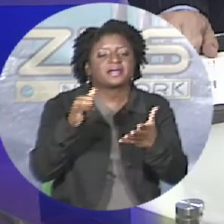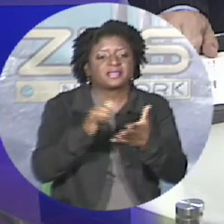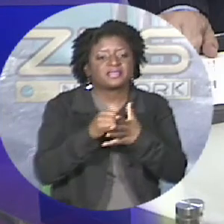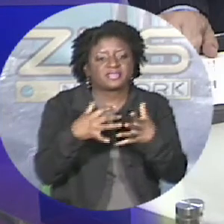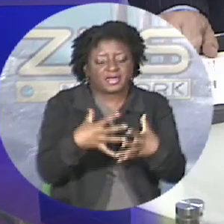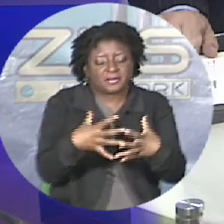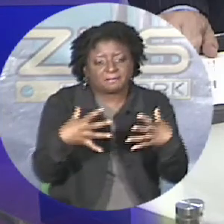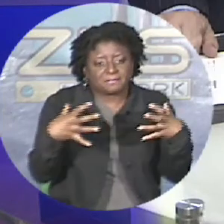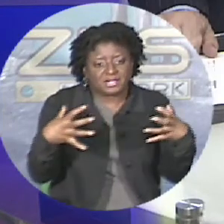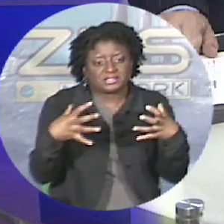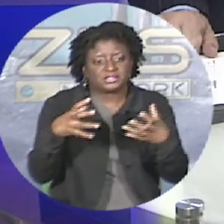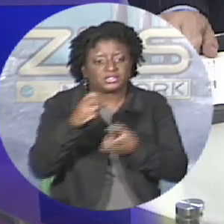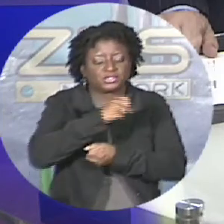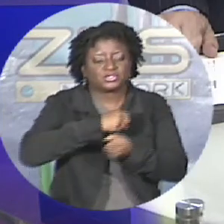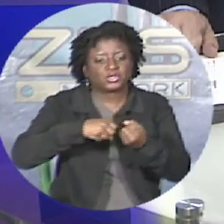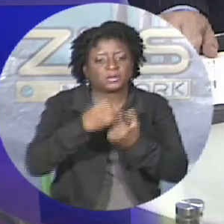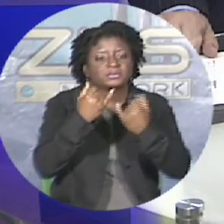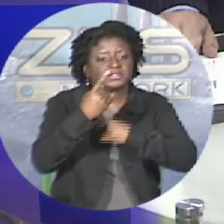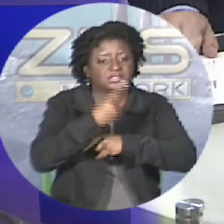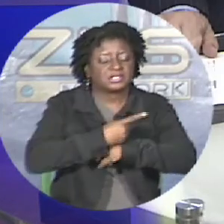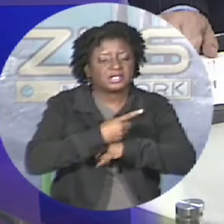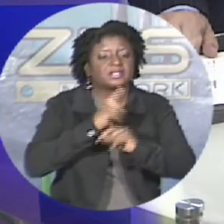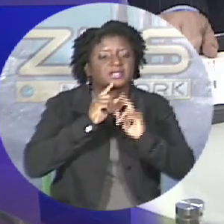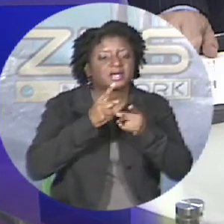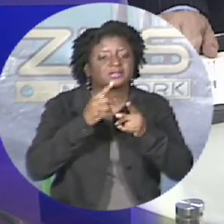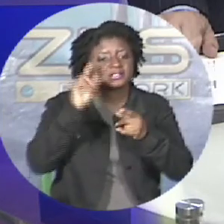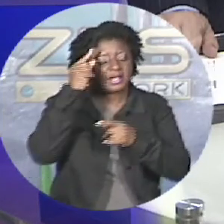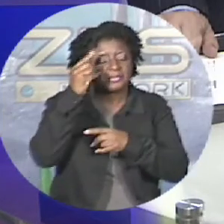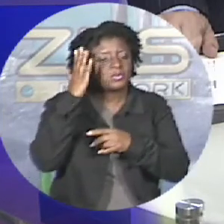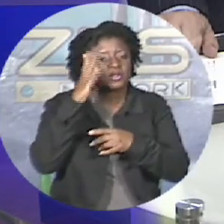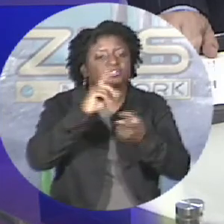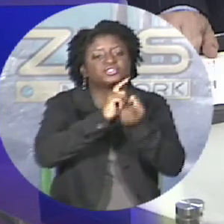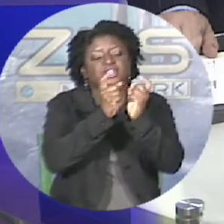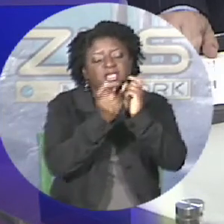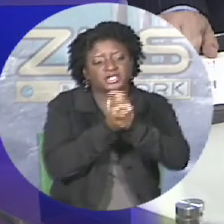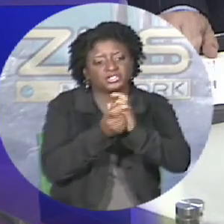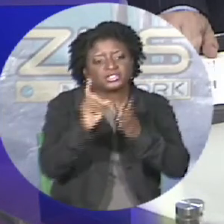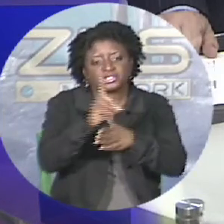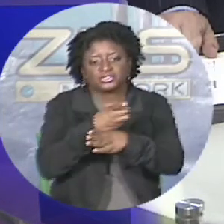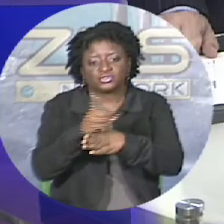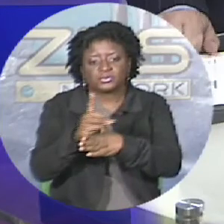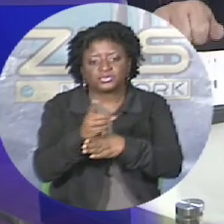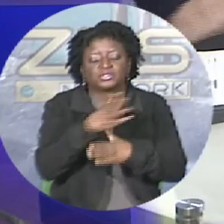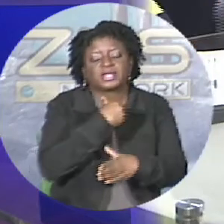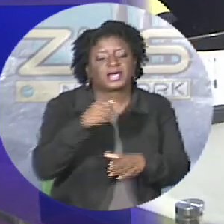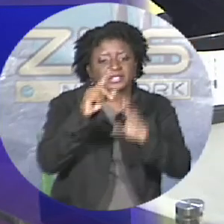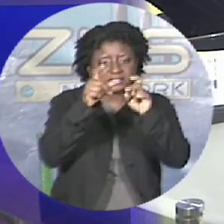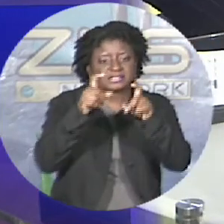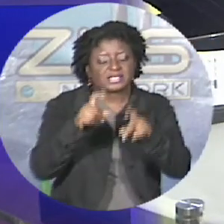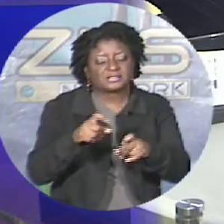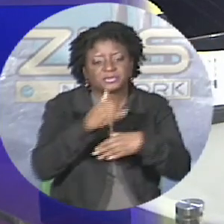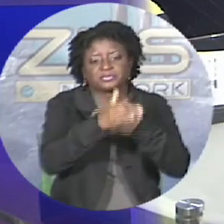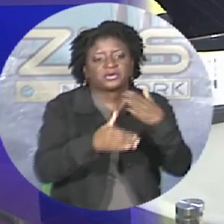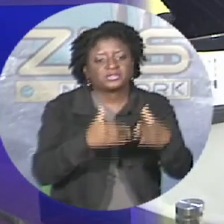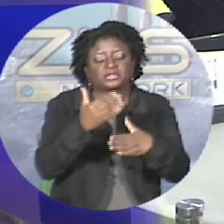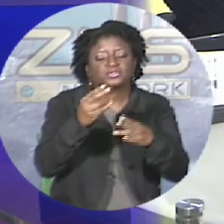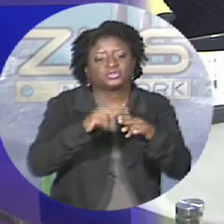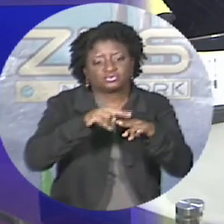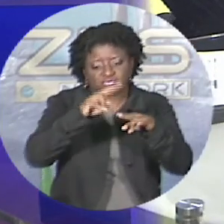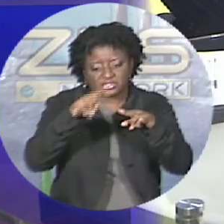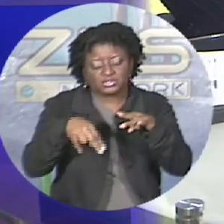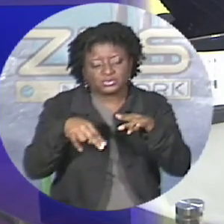chief announced that government will change the distribution and assessment process to cut down on the amount of red tape and